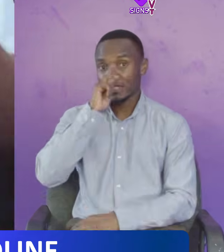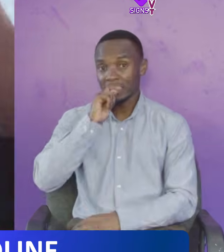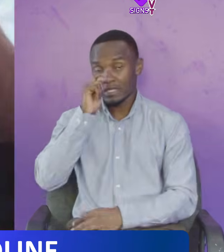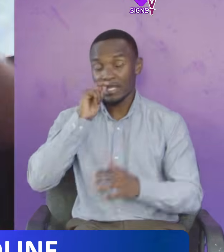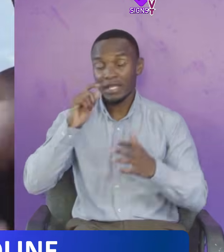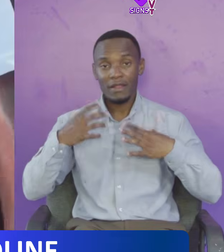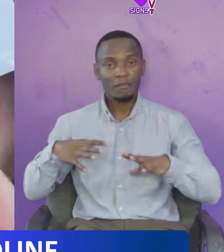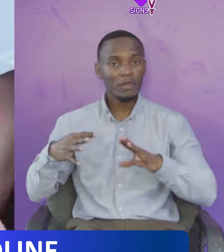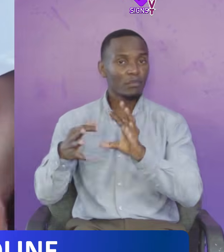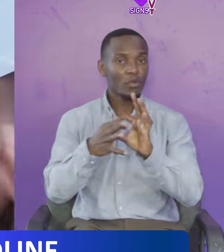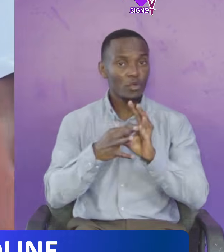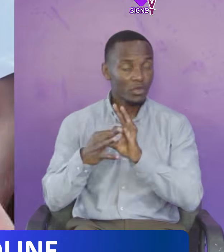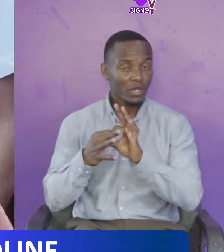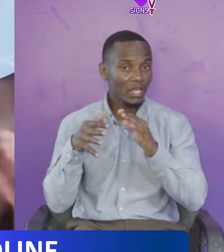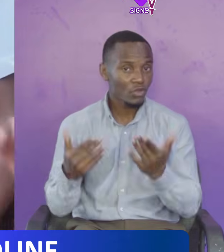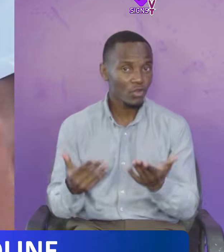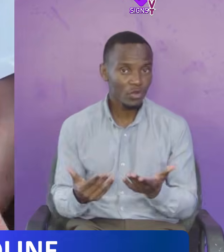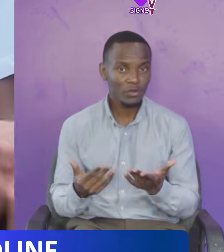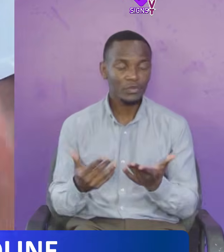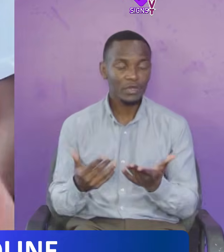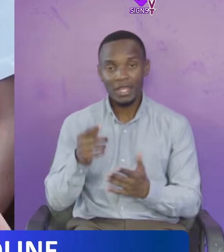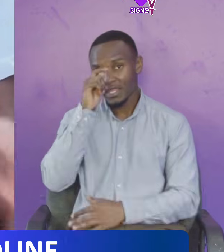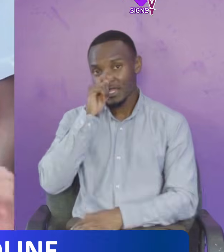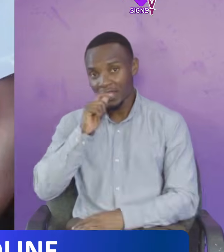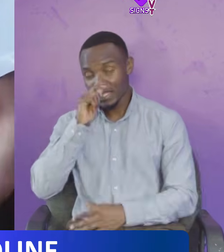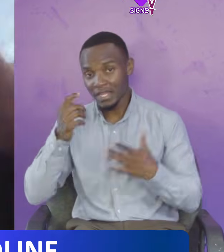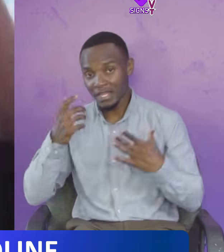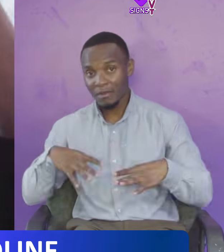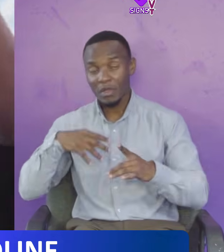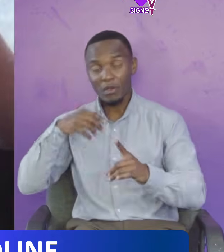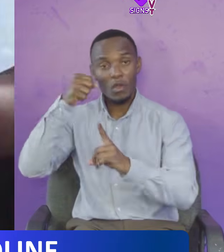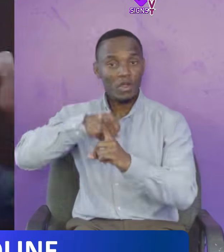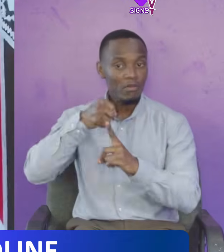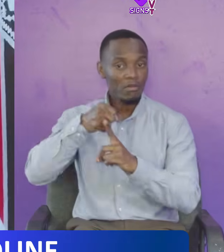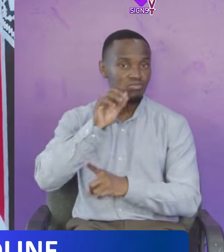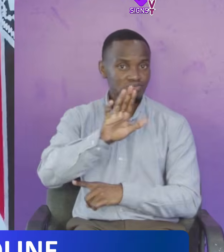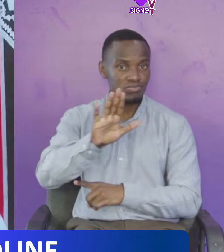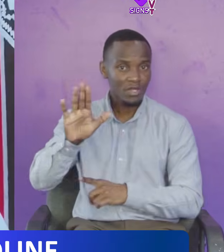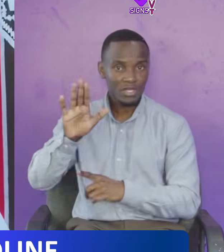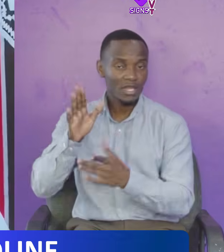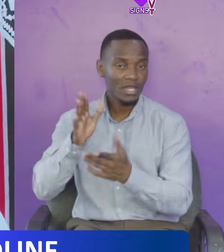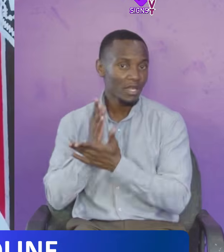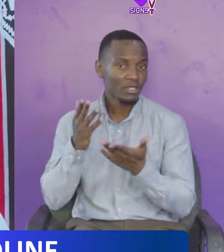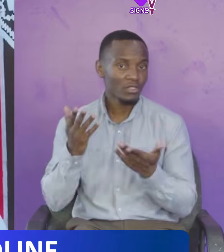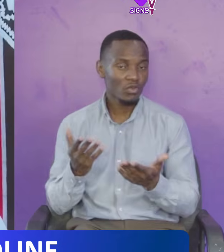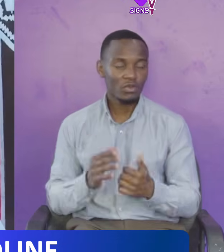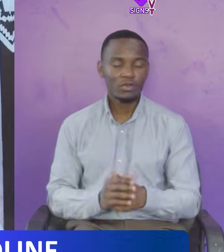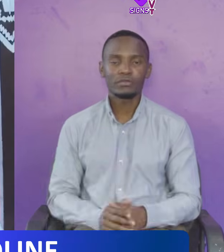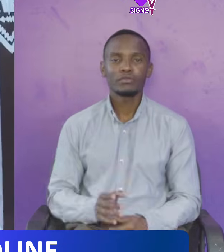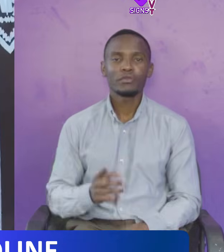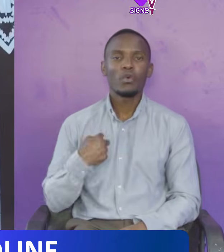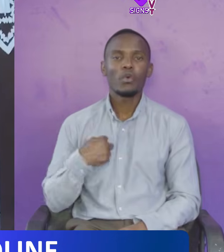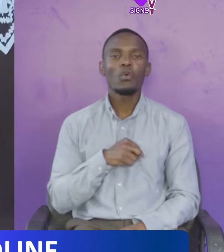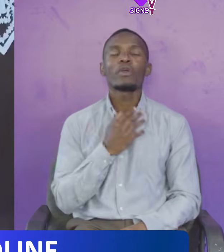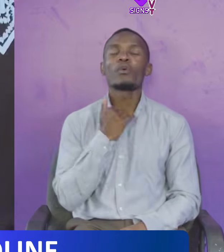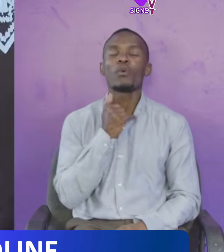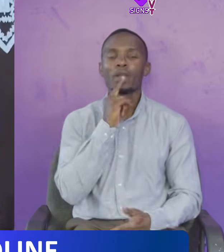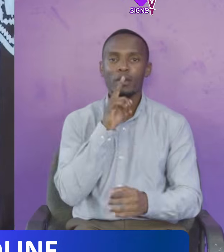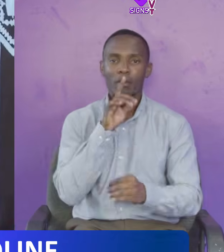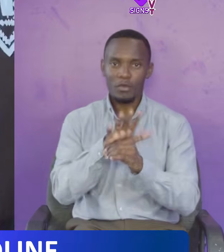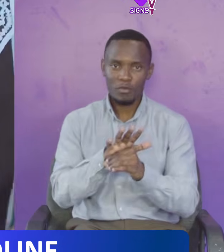wasiungane. Waungane. Watanzania wasimamie haki zao wasisimame. Wasimame. We demand the guarantees that the security services